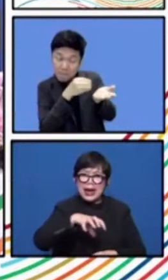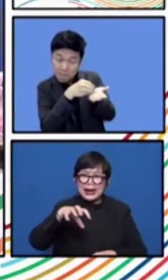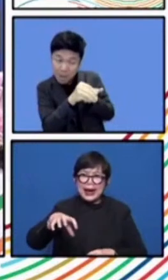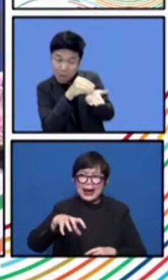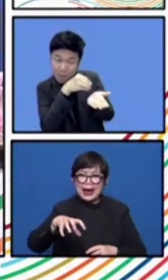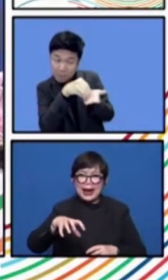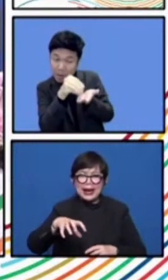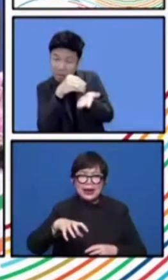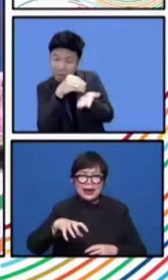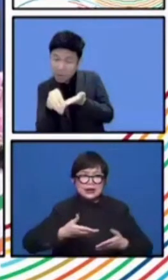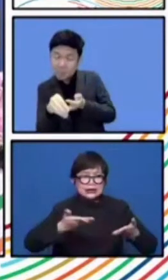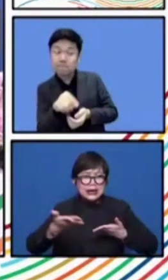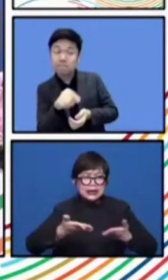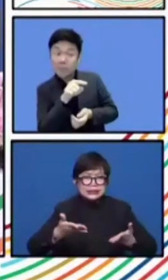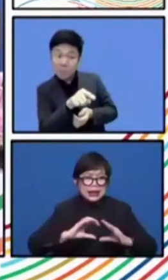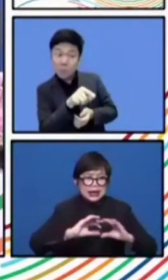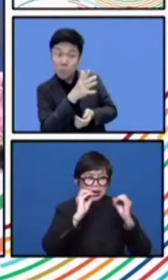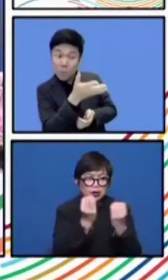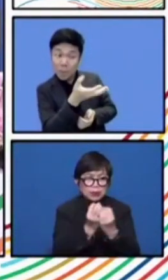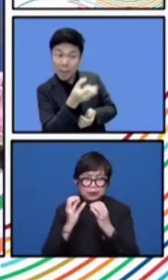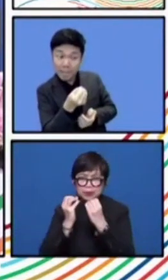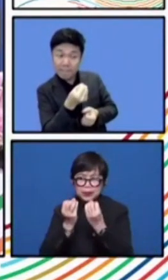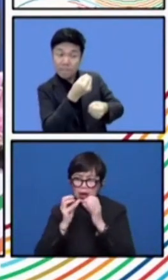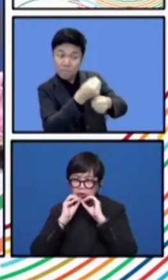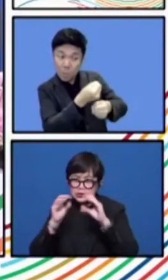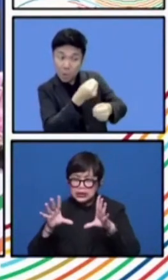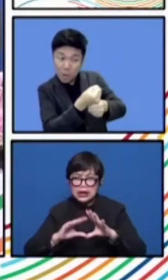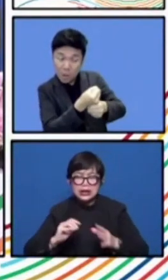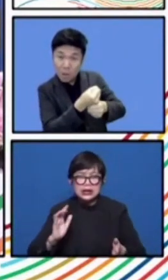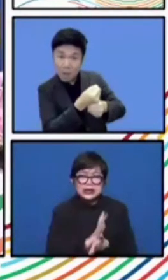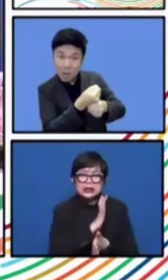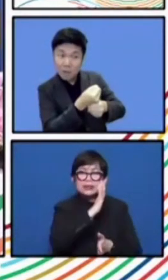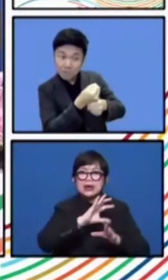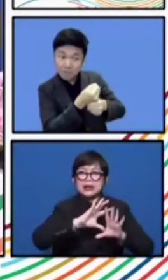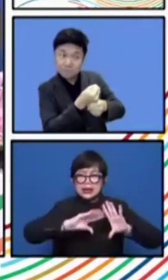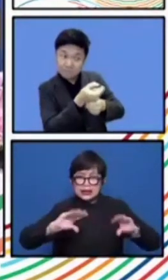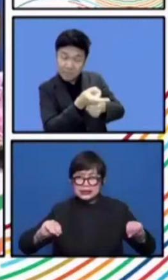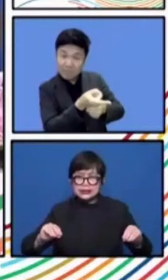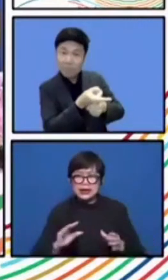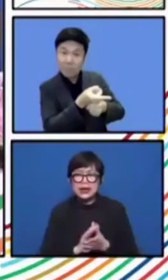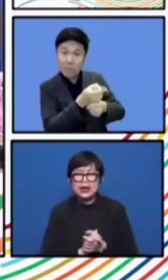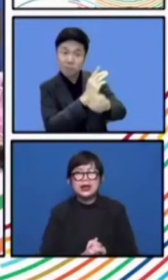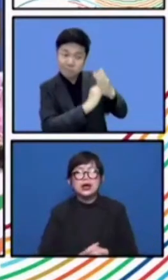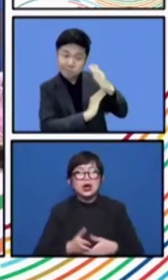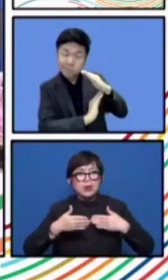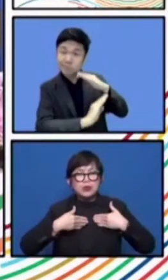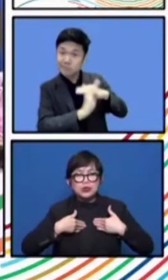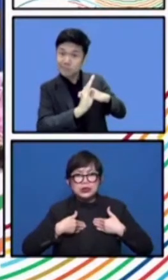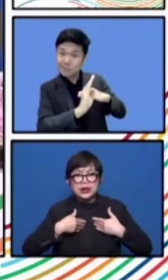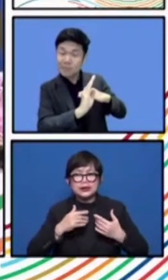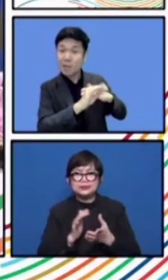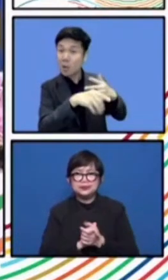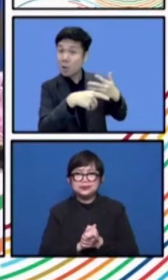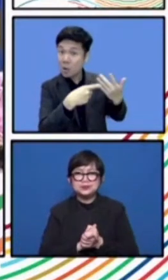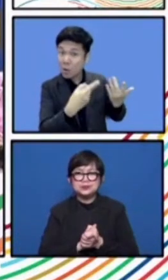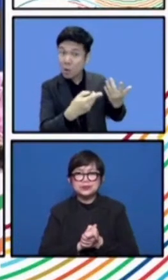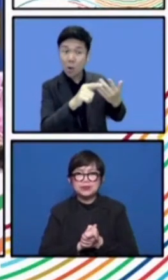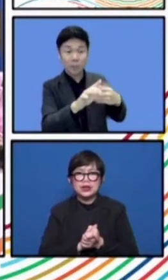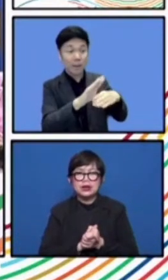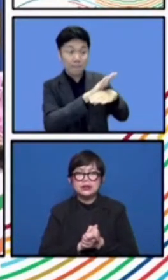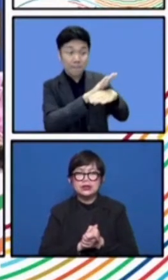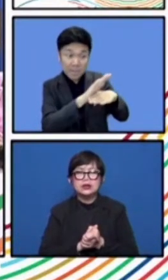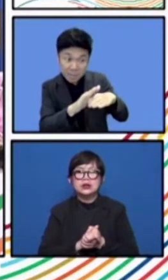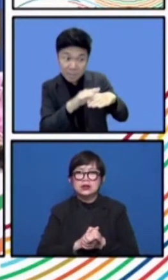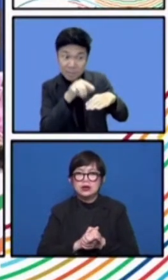employment opportunity or belong to businesses owned by persons with disabilities themselves